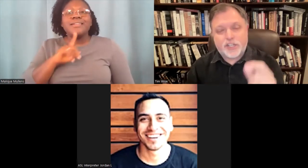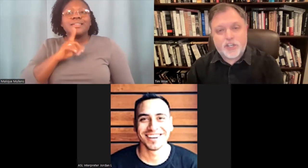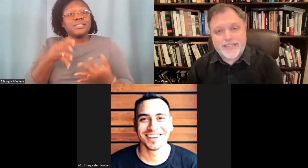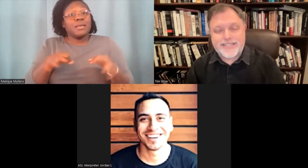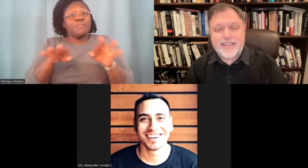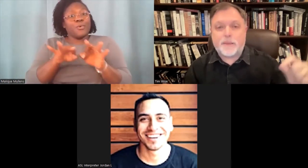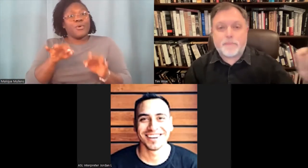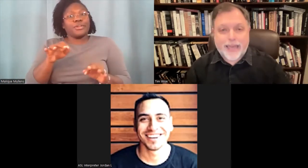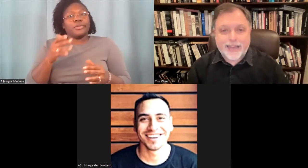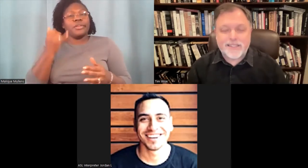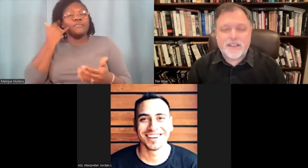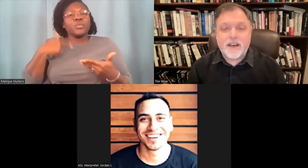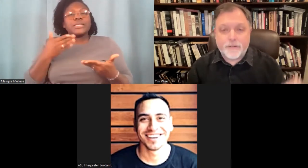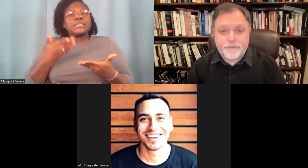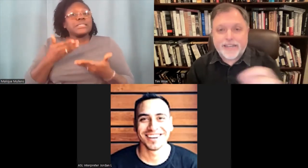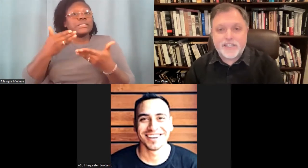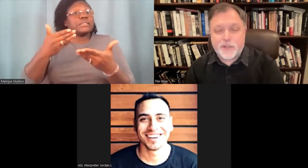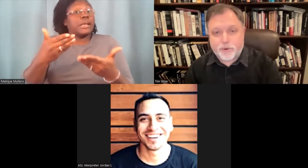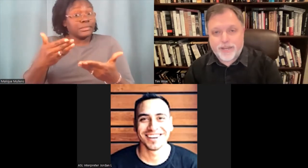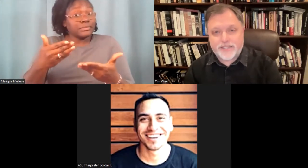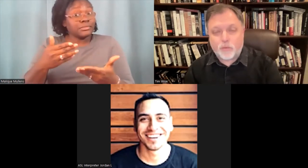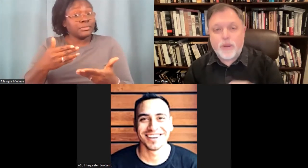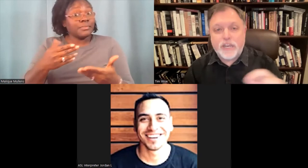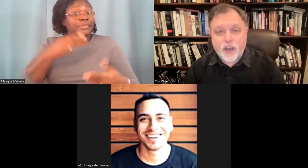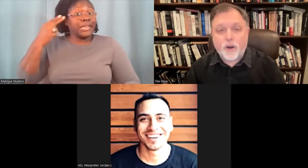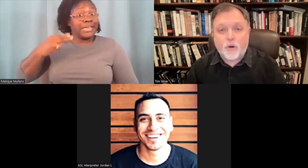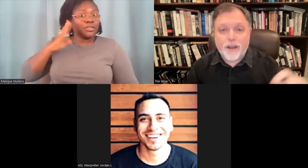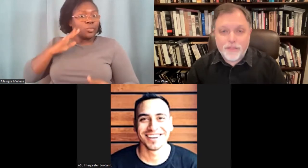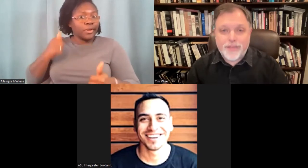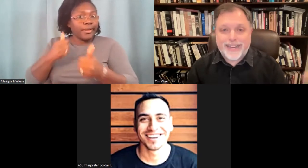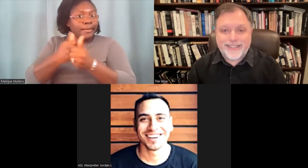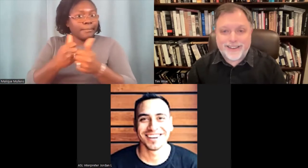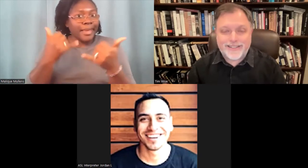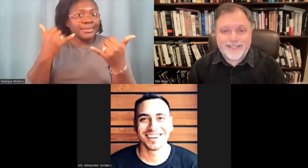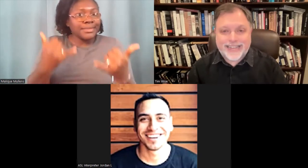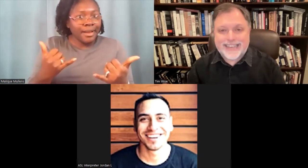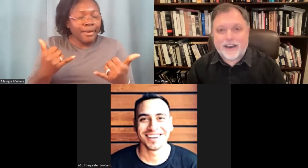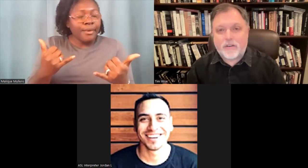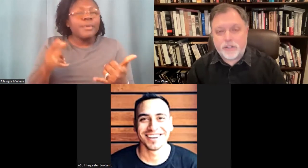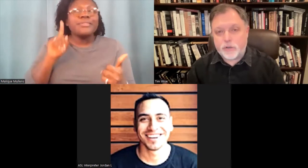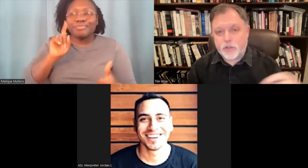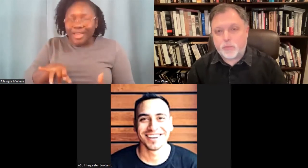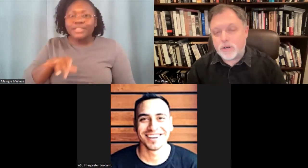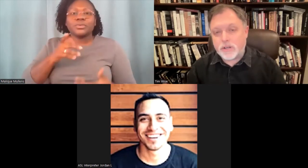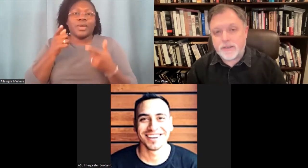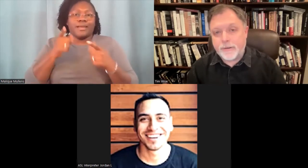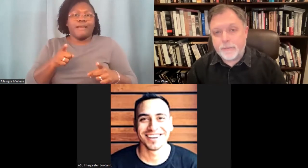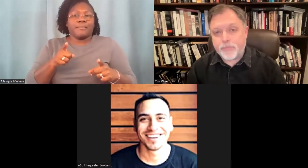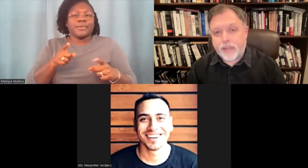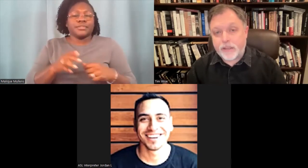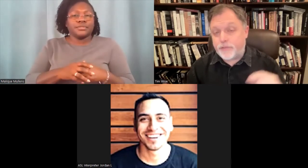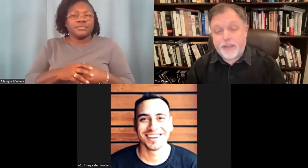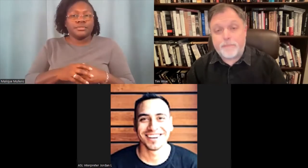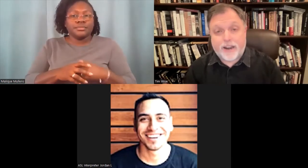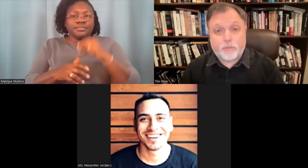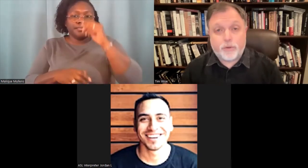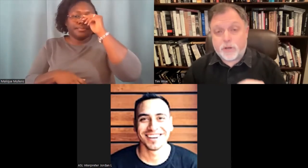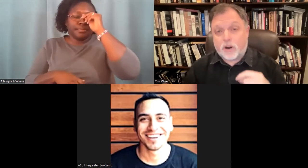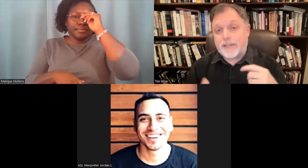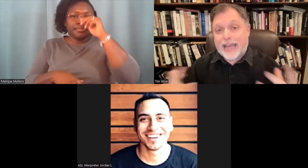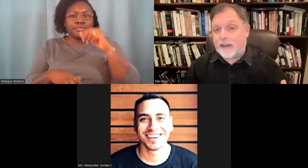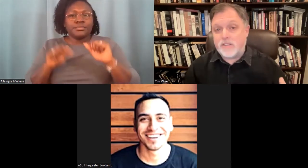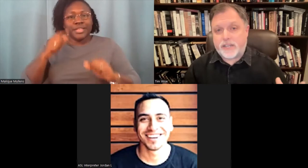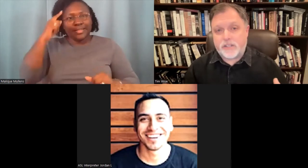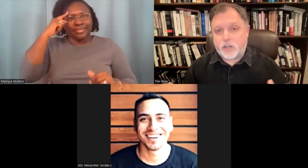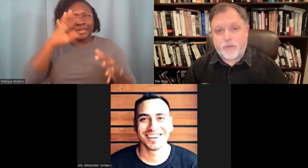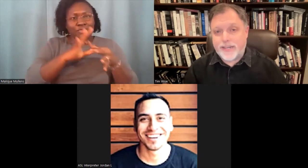to suggest that the past affects the present. We know that it does. That's how inertia works. Now, you can think about it with